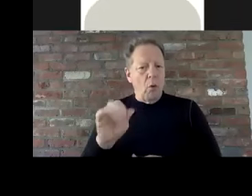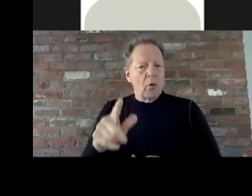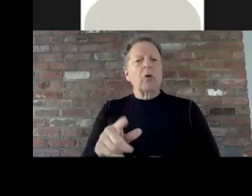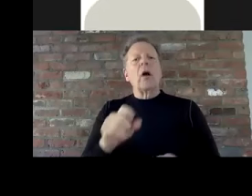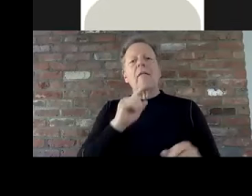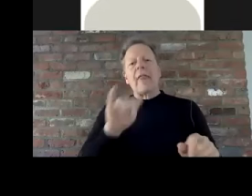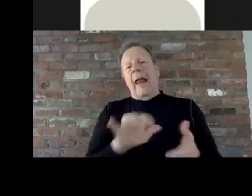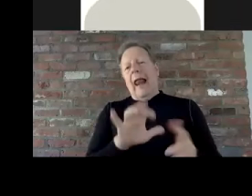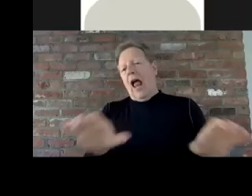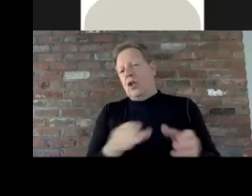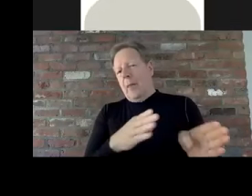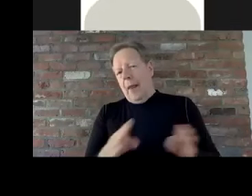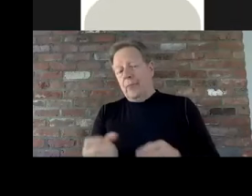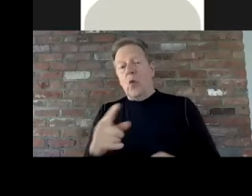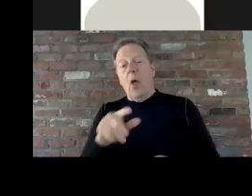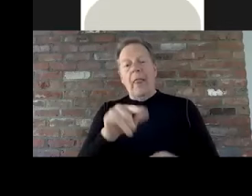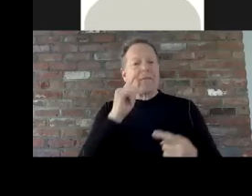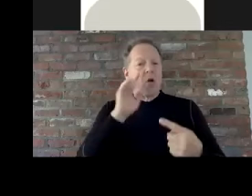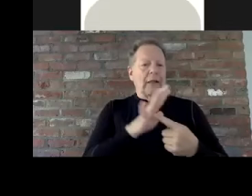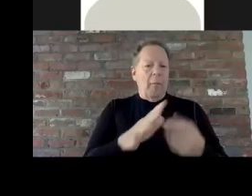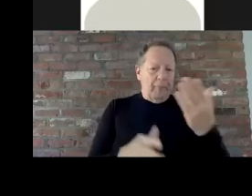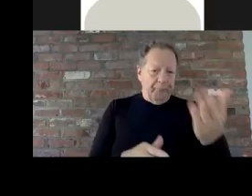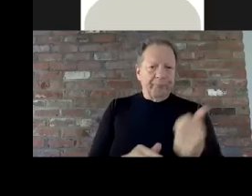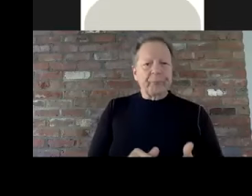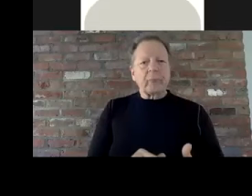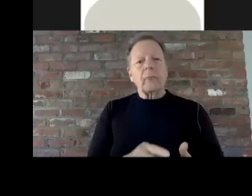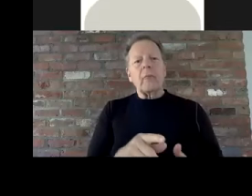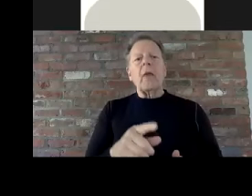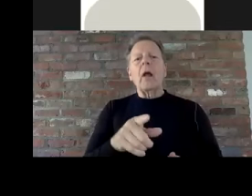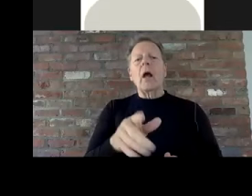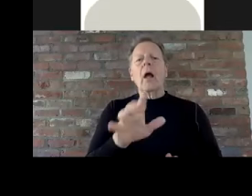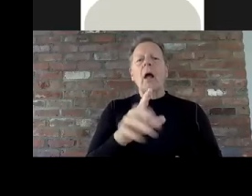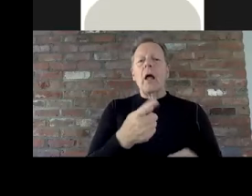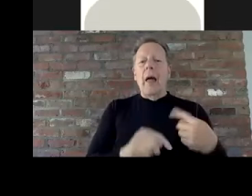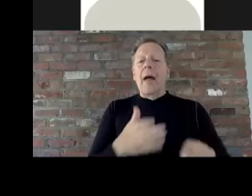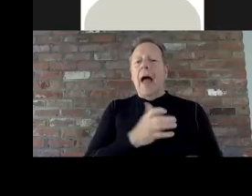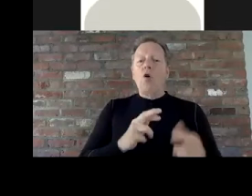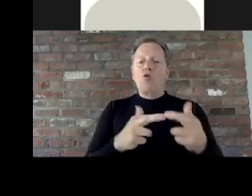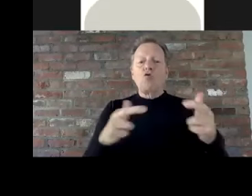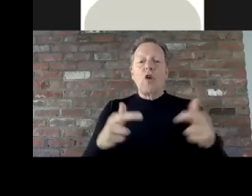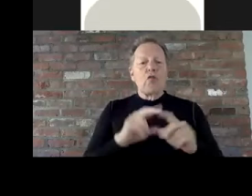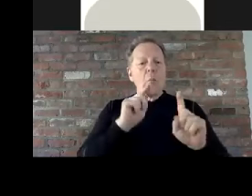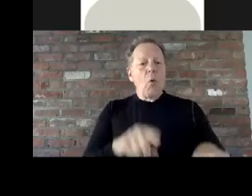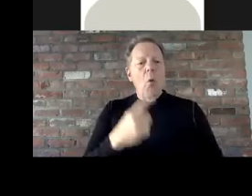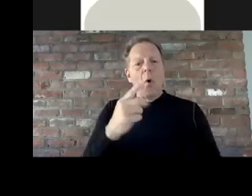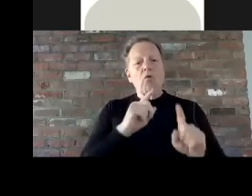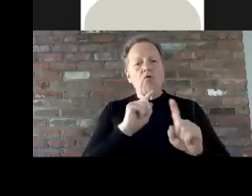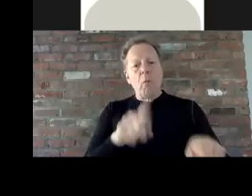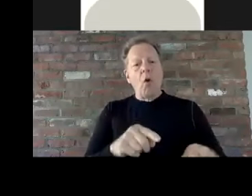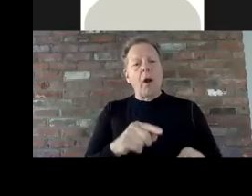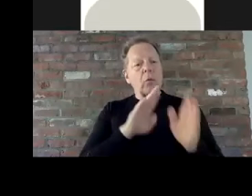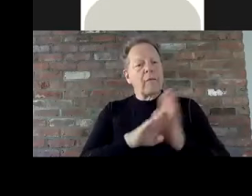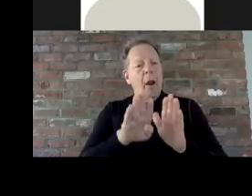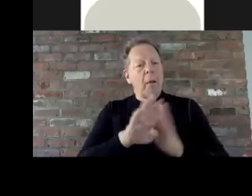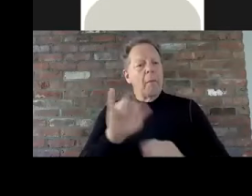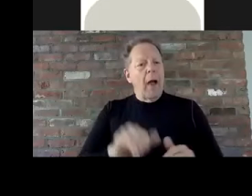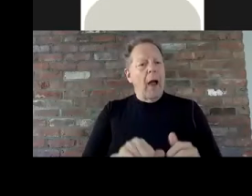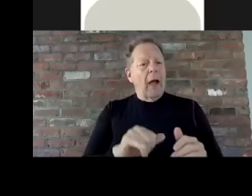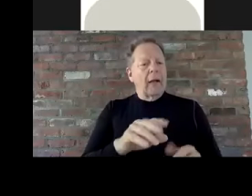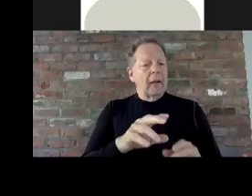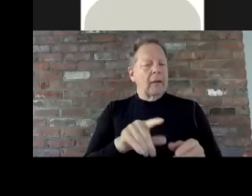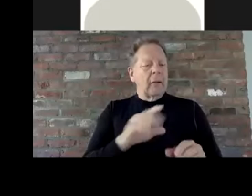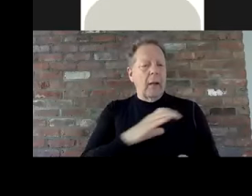plan. So here is an example. The About Our Region report is a report the team developed based on